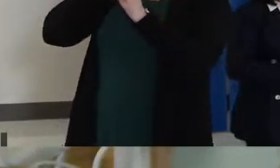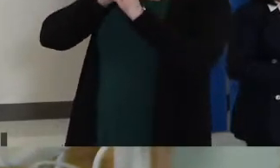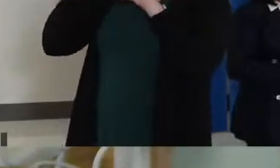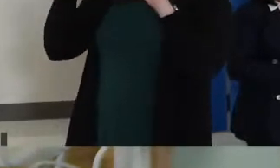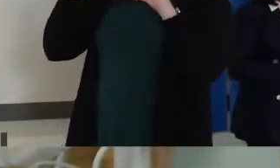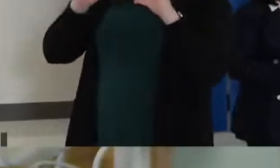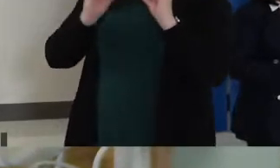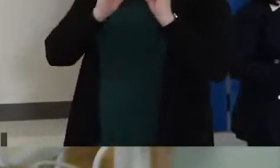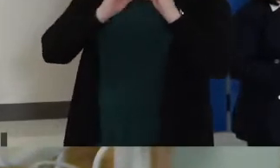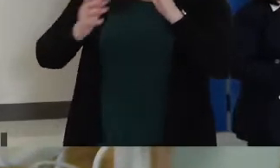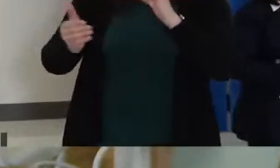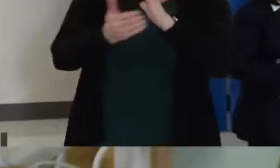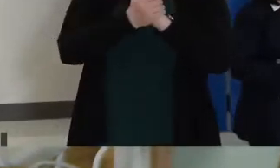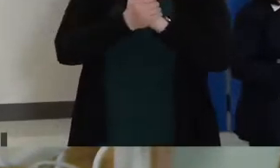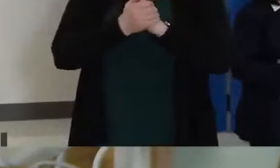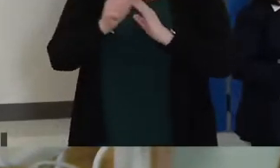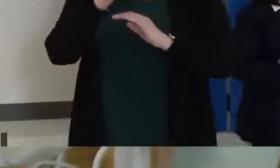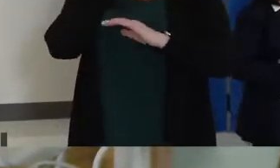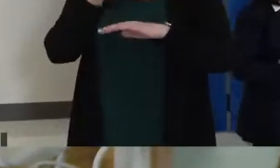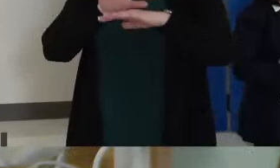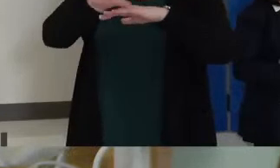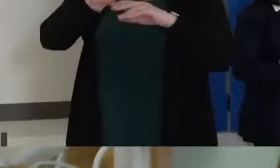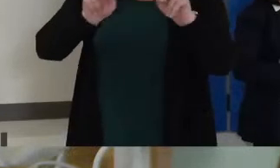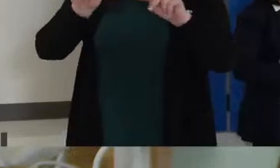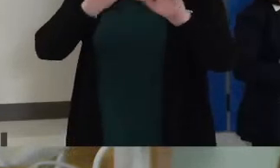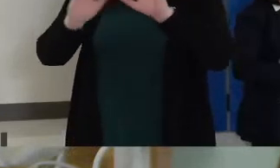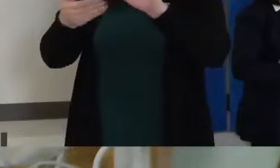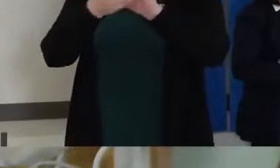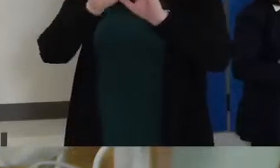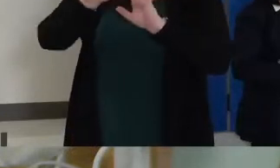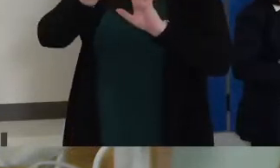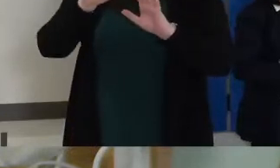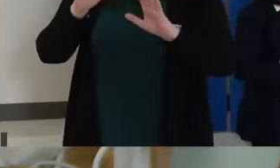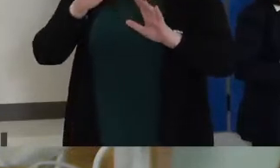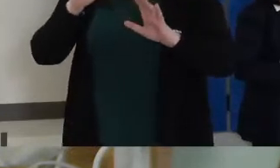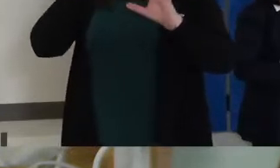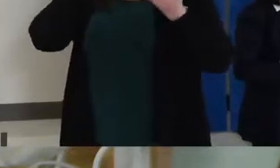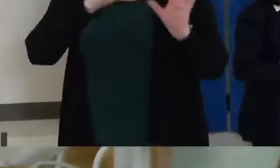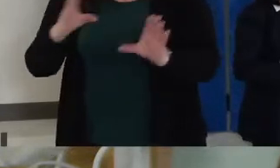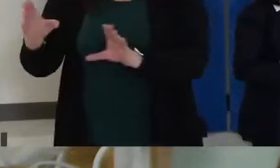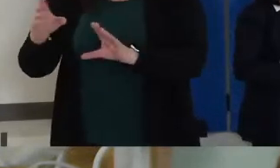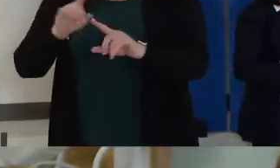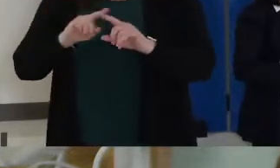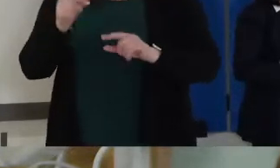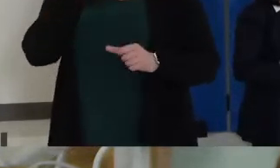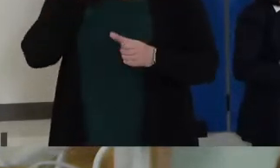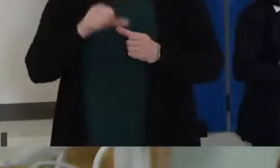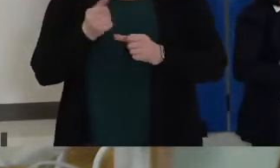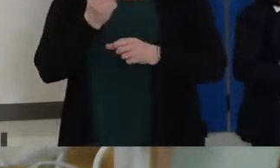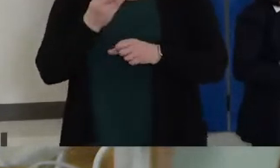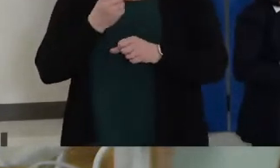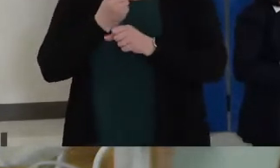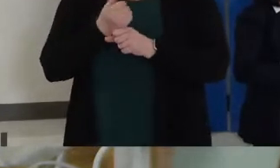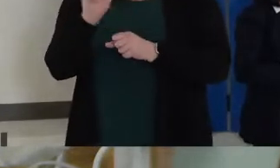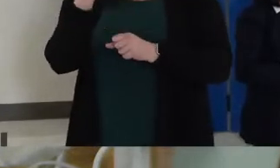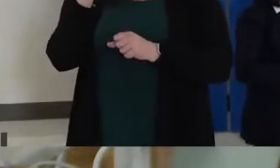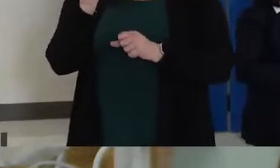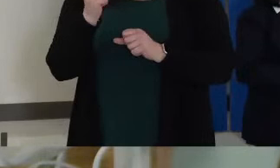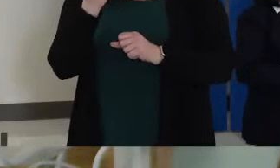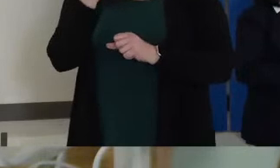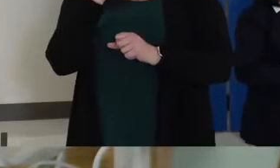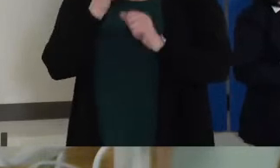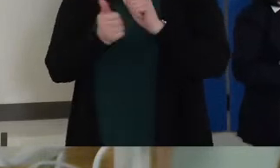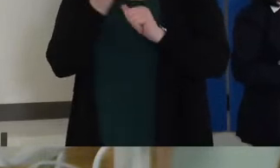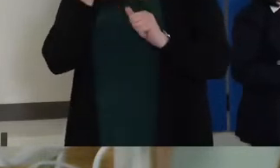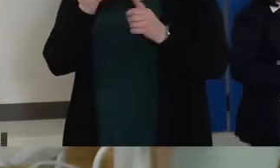alternatives and not coercing people against their will in large mental institutions. I remember a few years later, perhaps one of the most